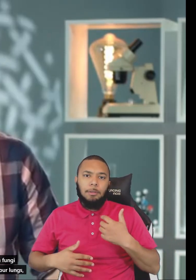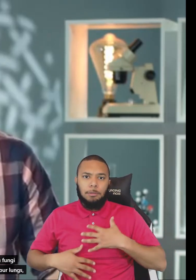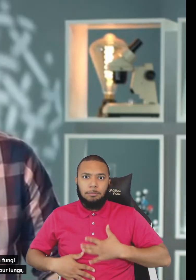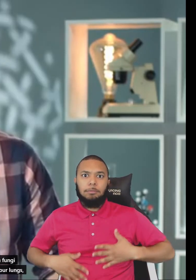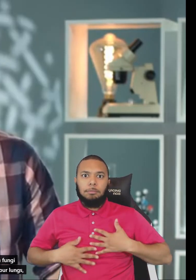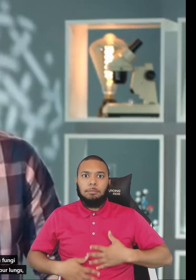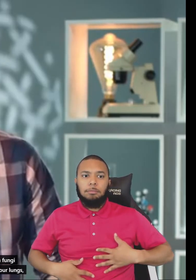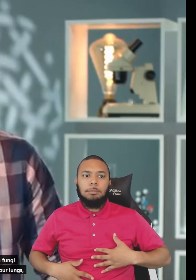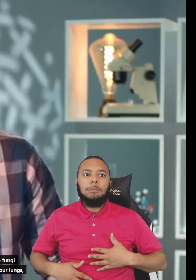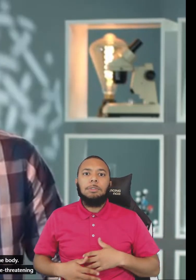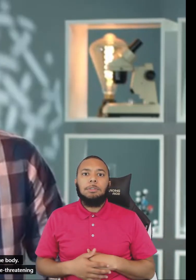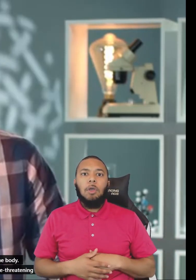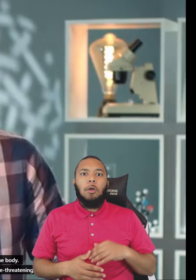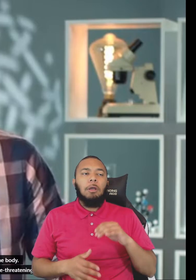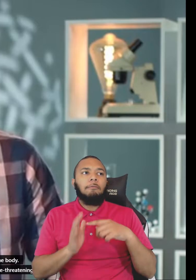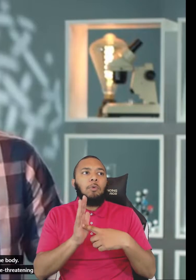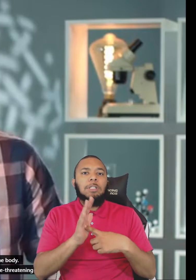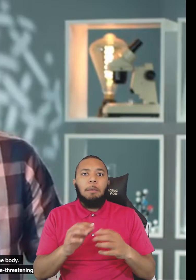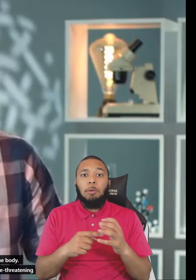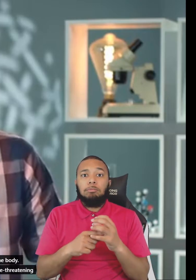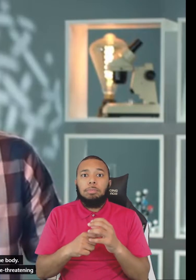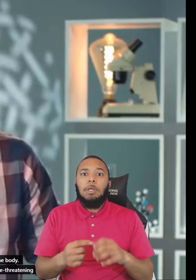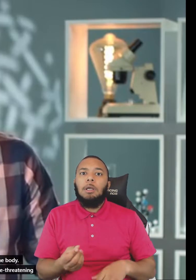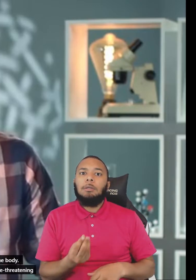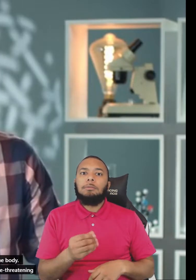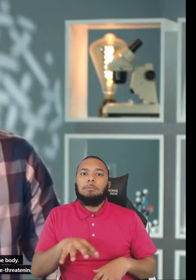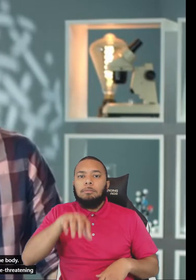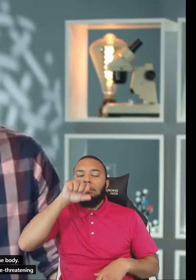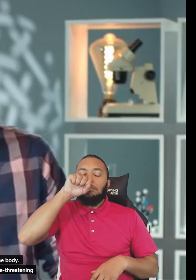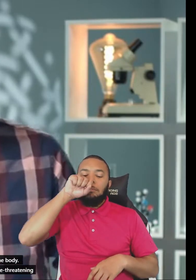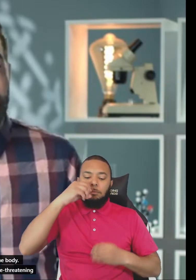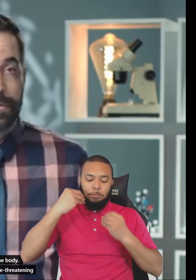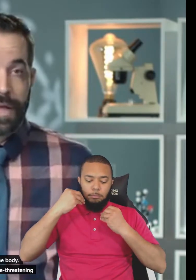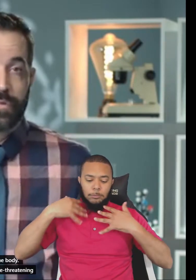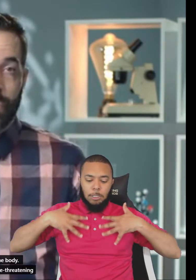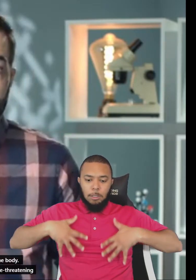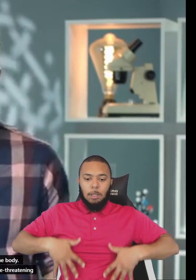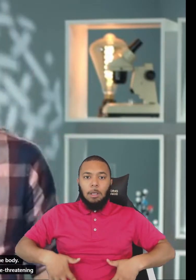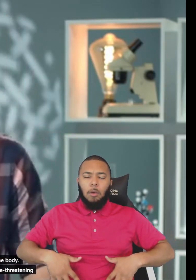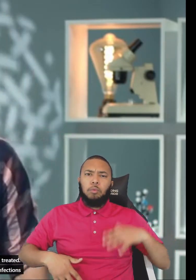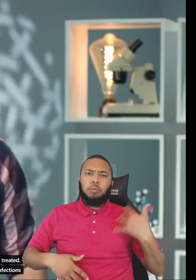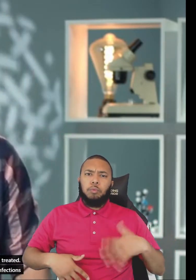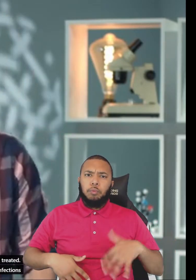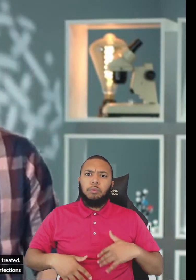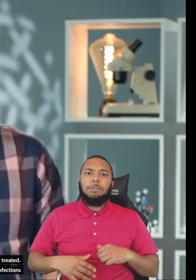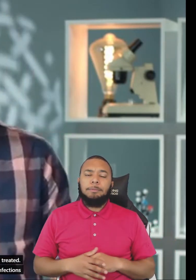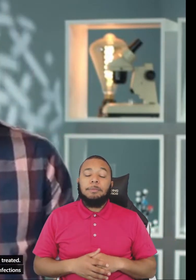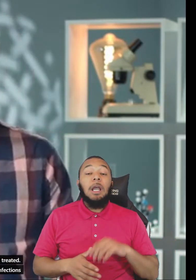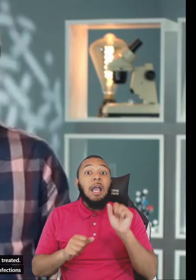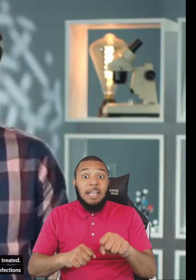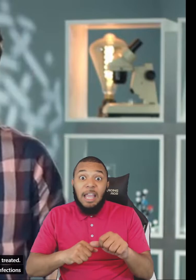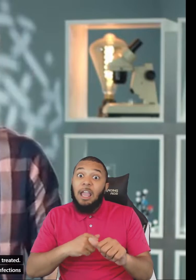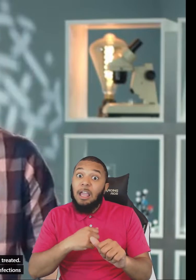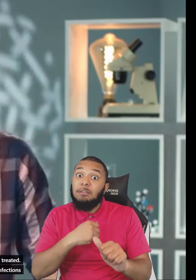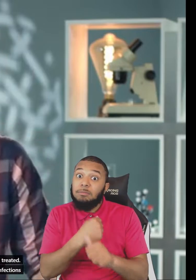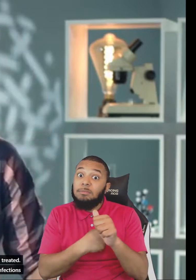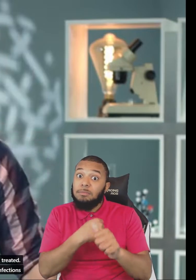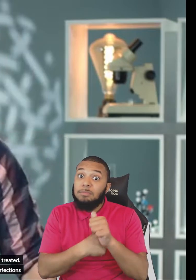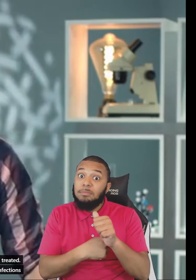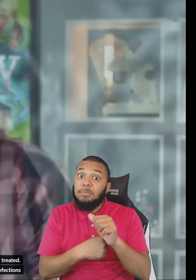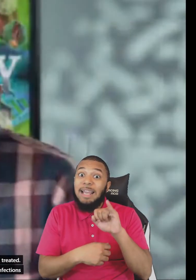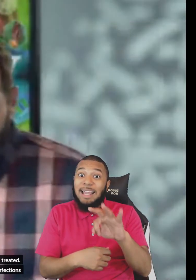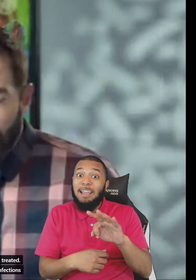kind and it gets into our lungs, then it can spread within the body. Fungal infections can become life-threatening pretty quickly if they're not